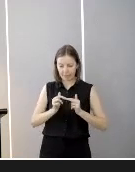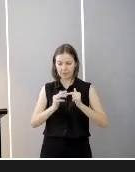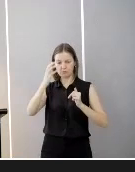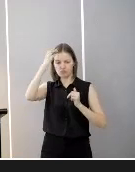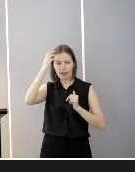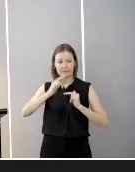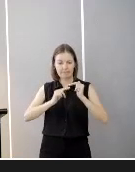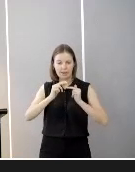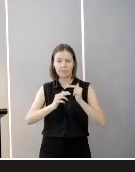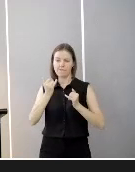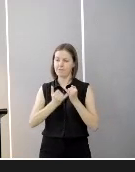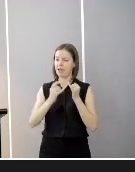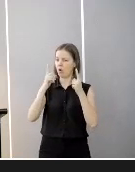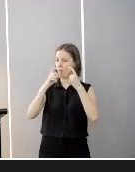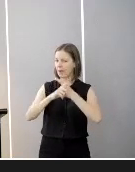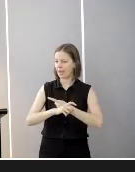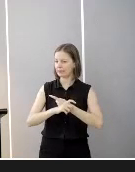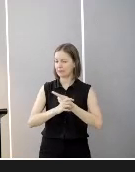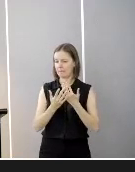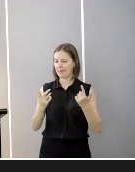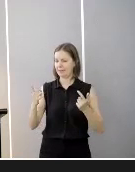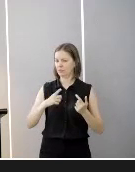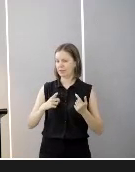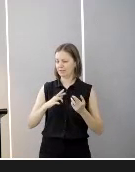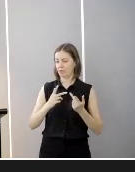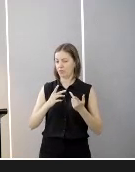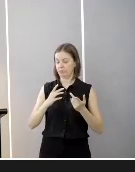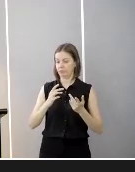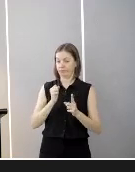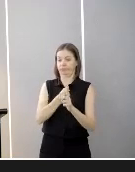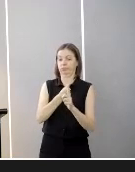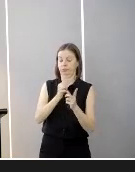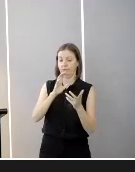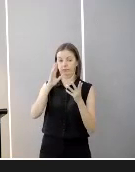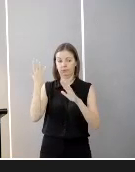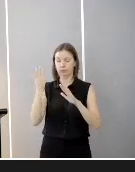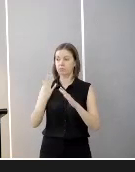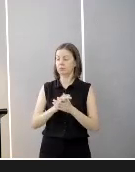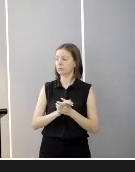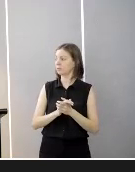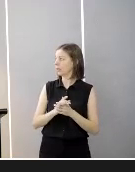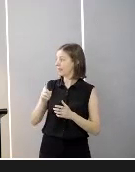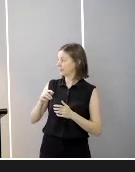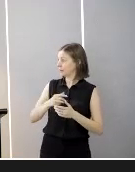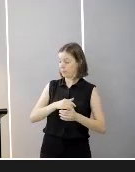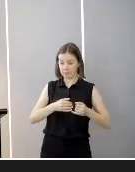complex, and there are a number of reasons why things can go wrong. So this graph shows kind of along the